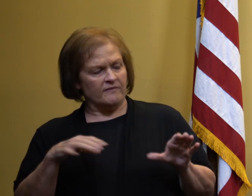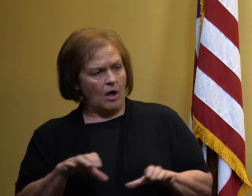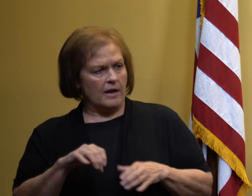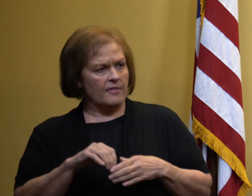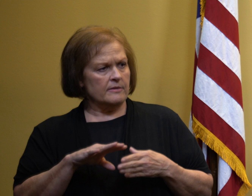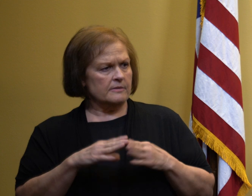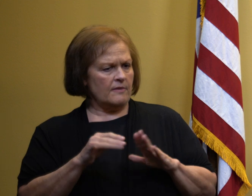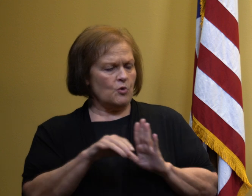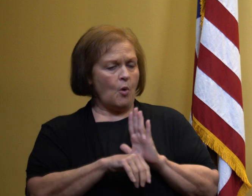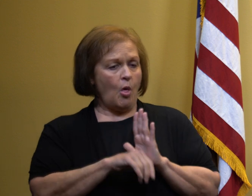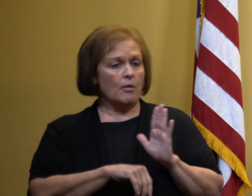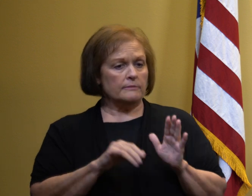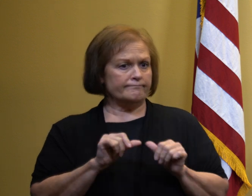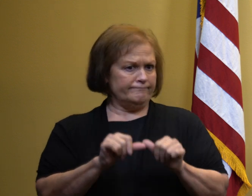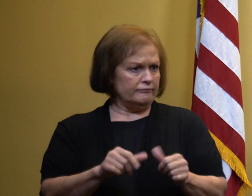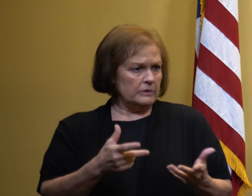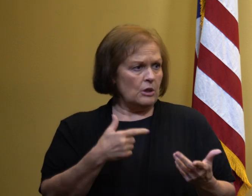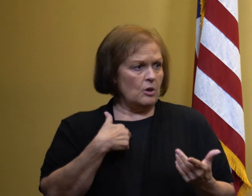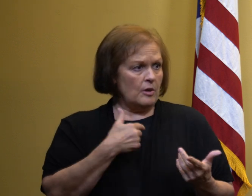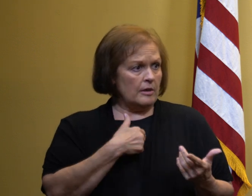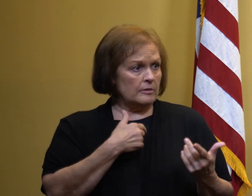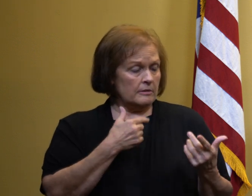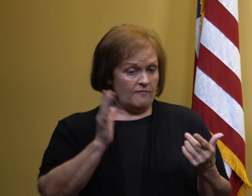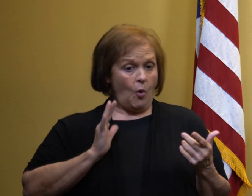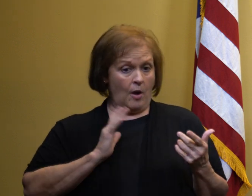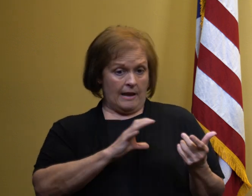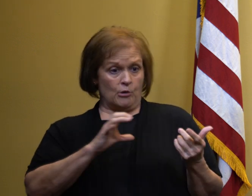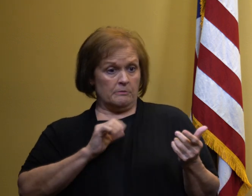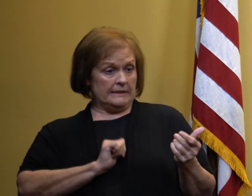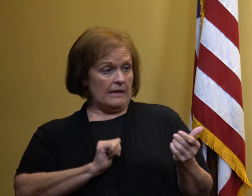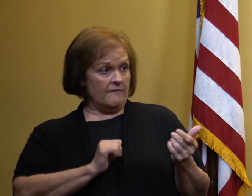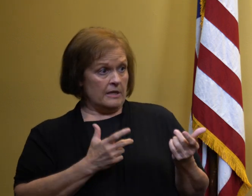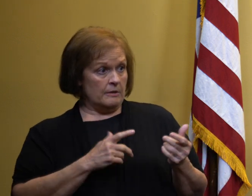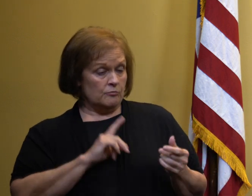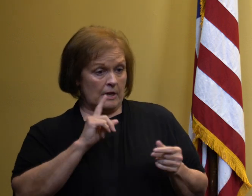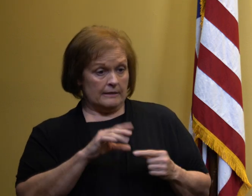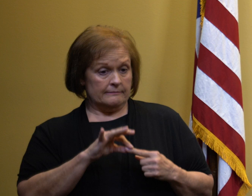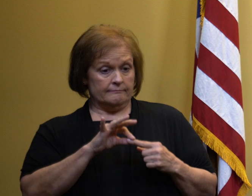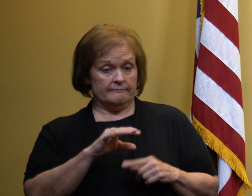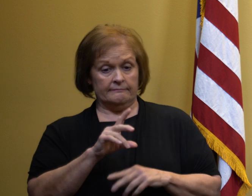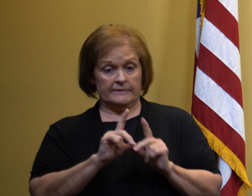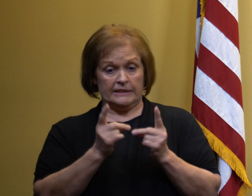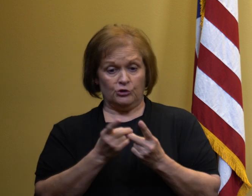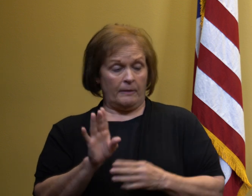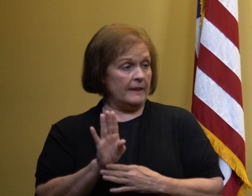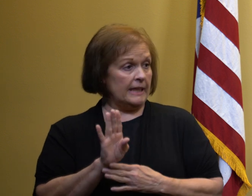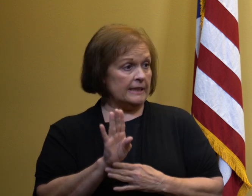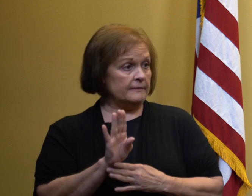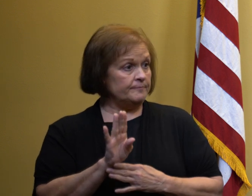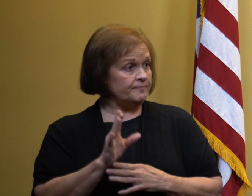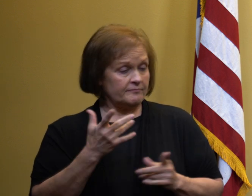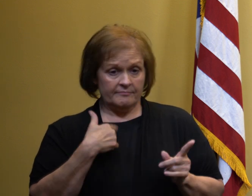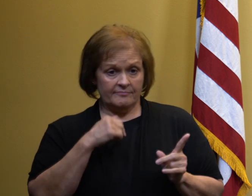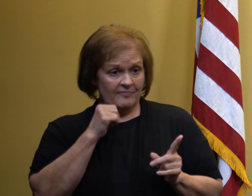consistently. What I would like to say, and really being a former council member myself, and particularly of District B, I